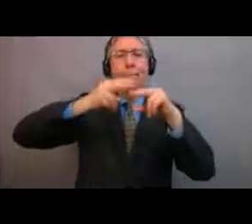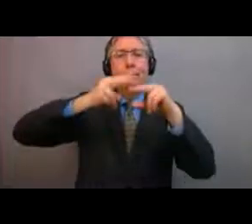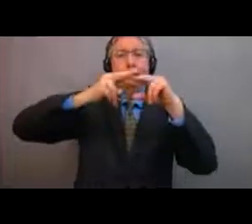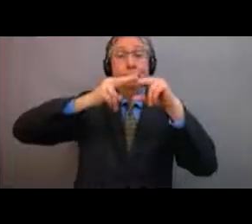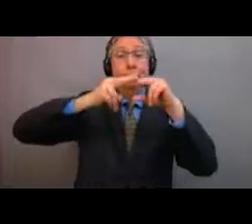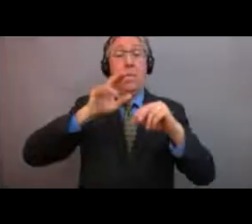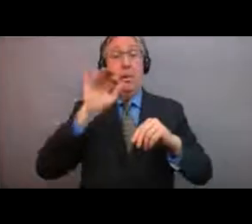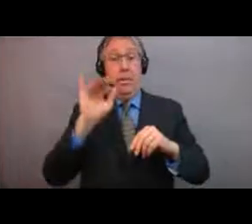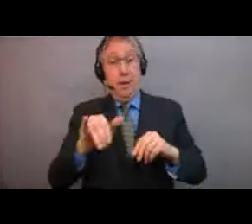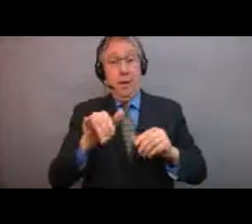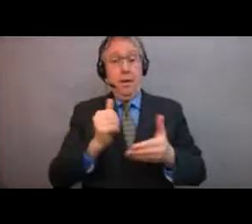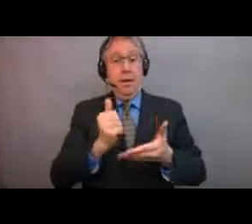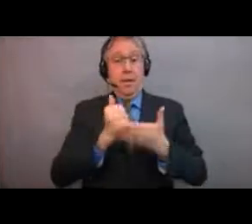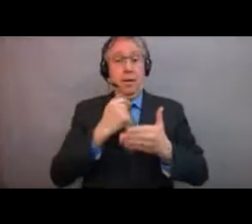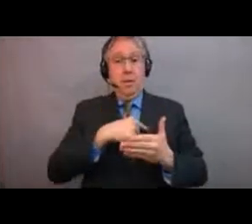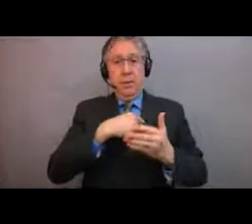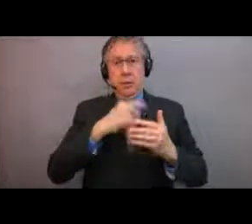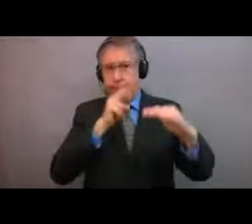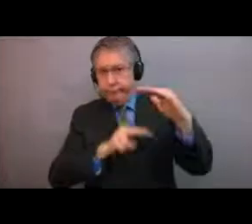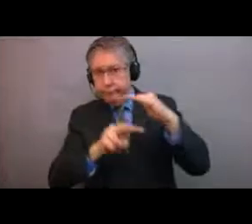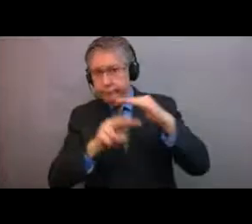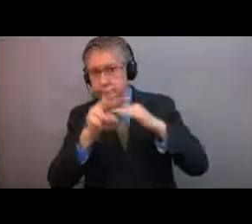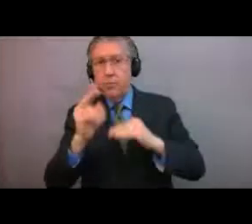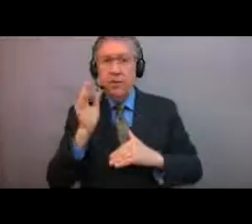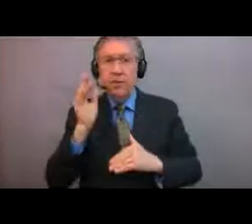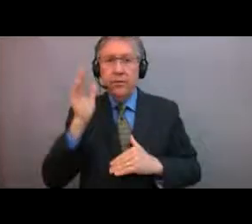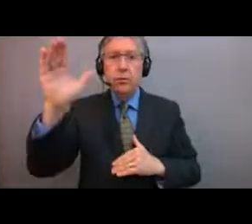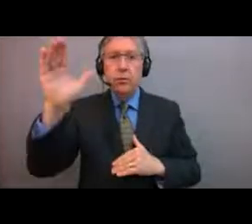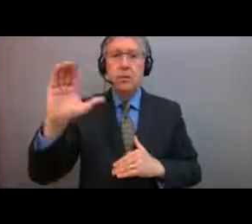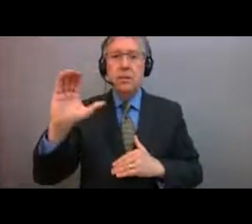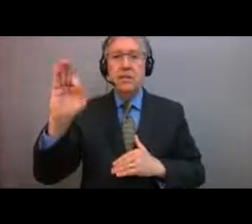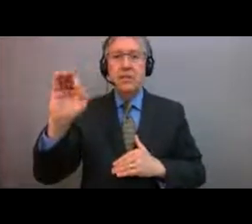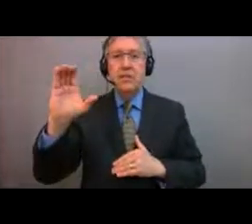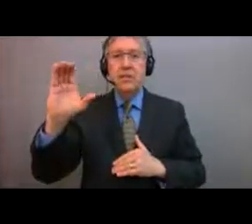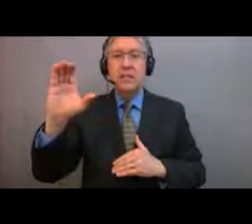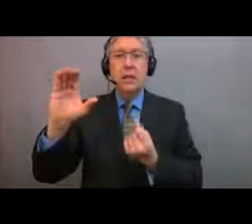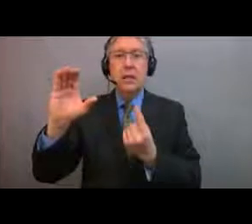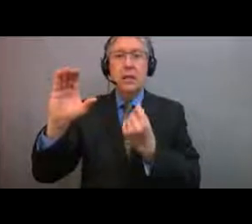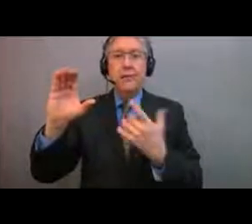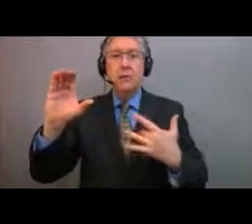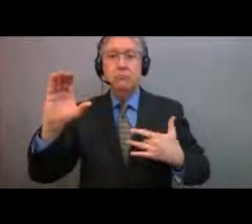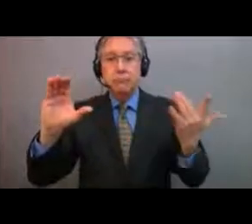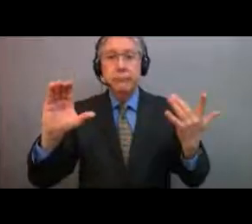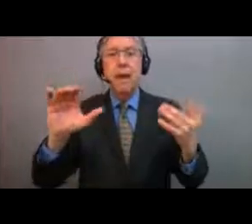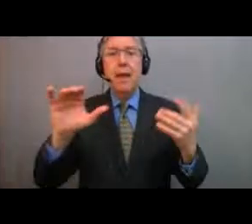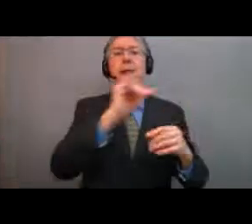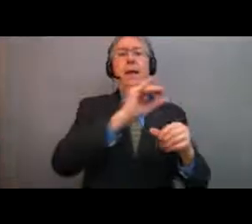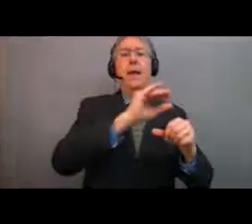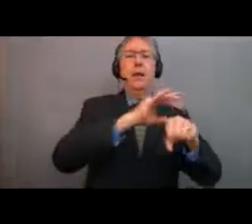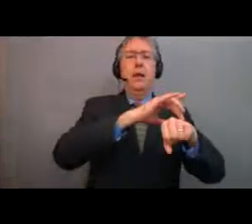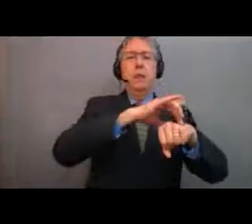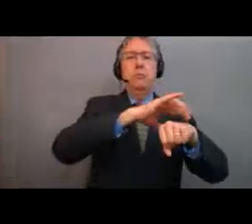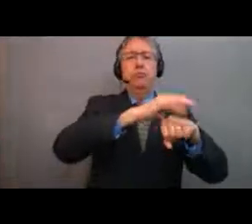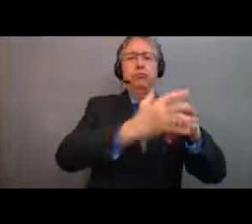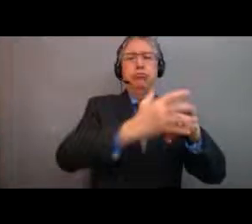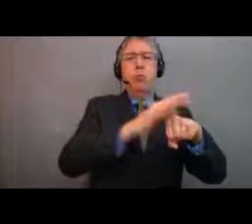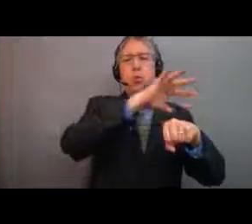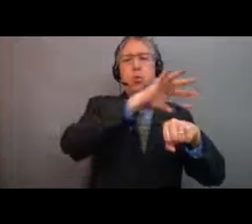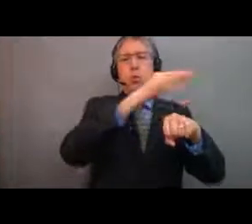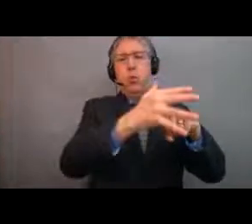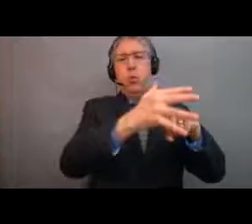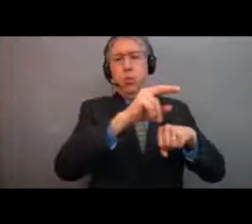CFC 11 and stratospheric ozone. The paper was nominated by Dr. Wayne